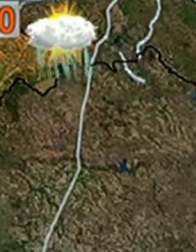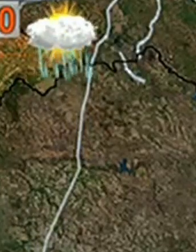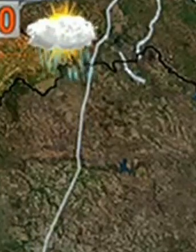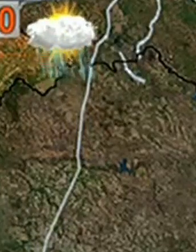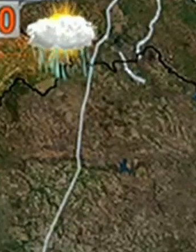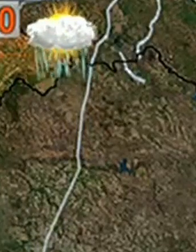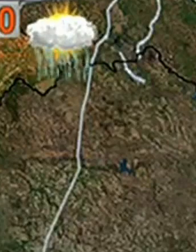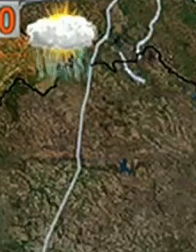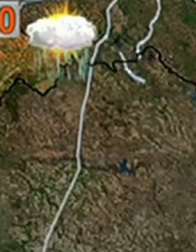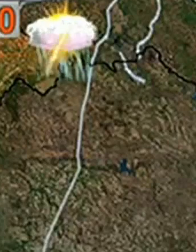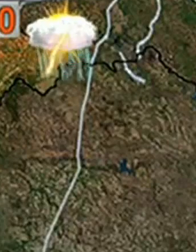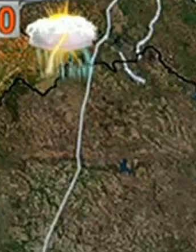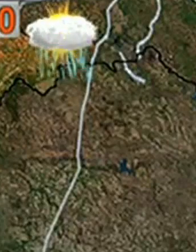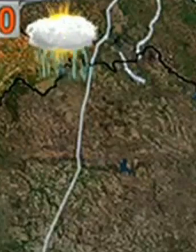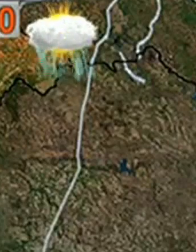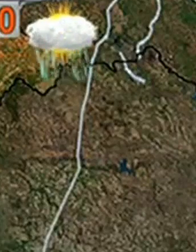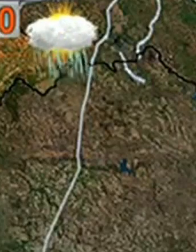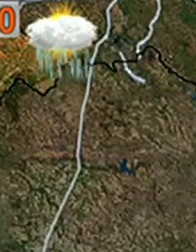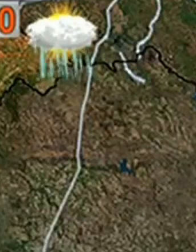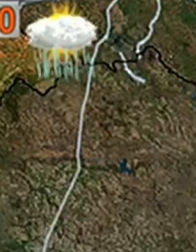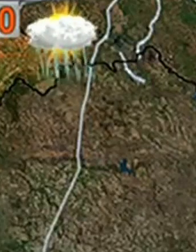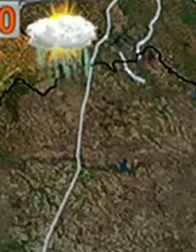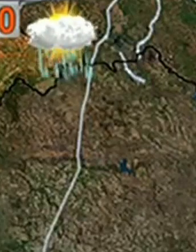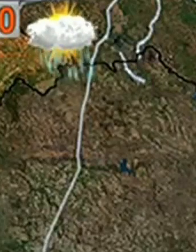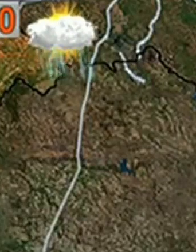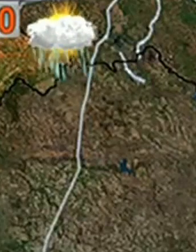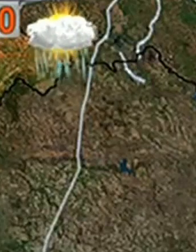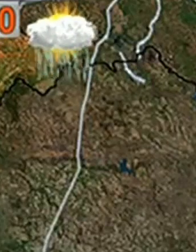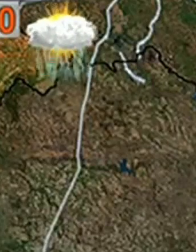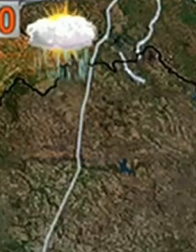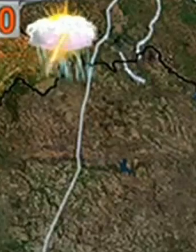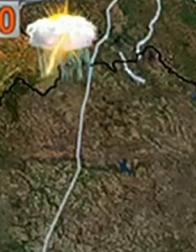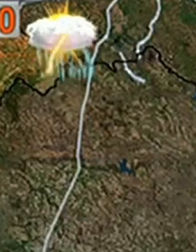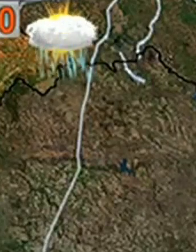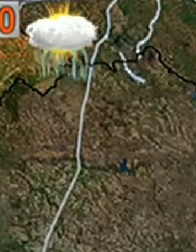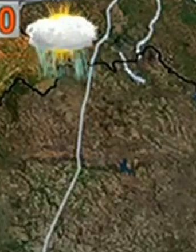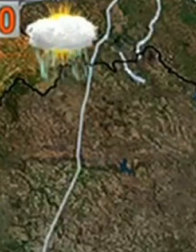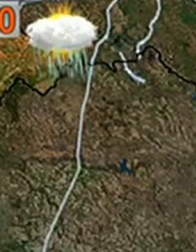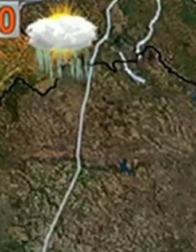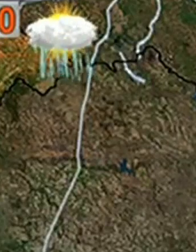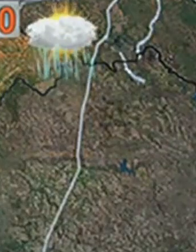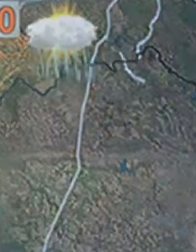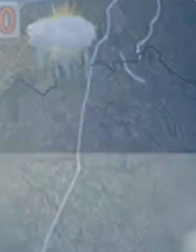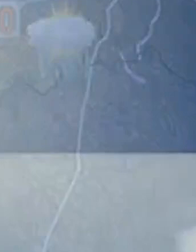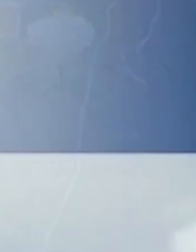di le 34 mo gaetse maemo a bosa felela fano a re kopane gape mo nakong e tlang